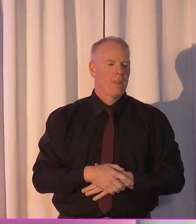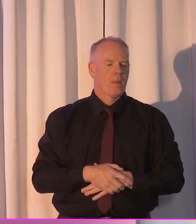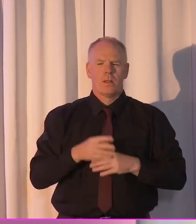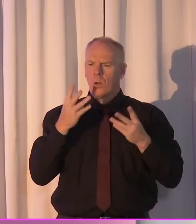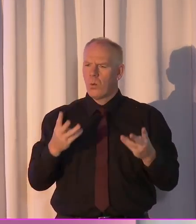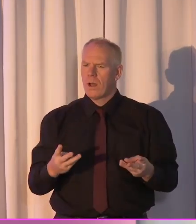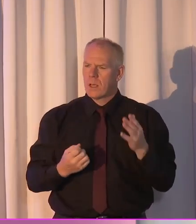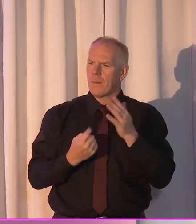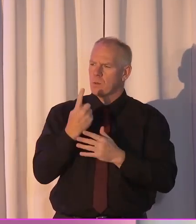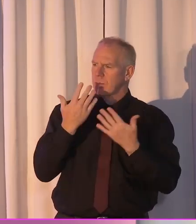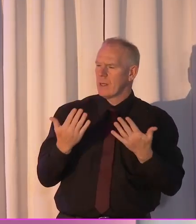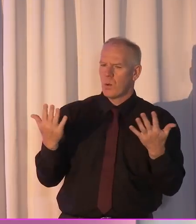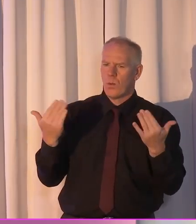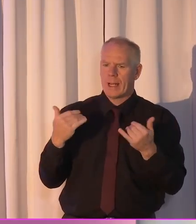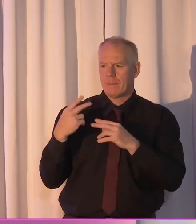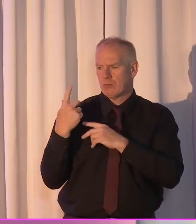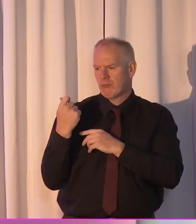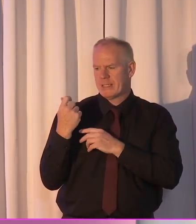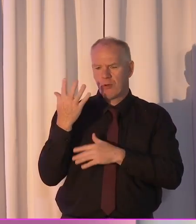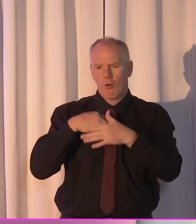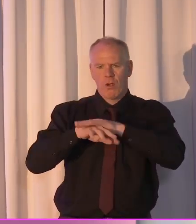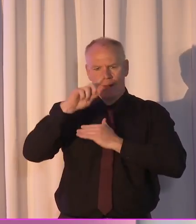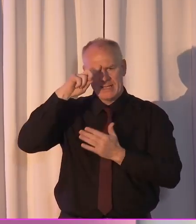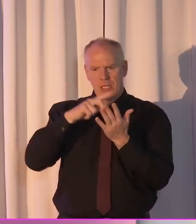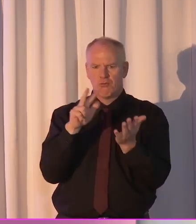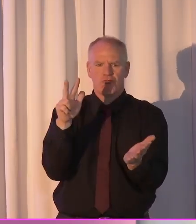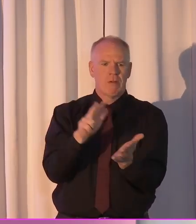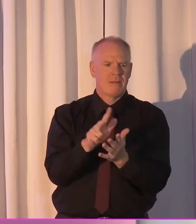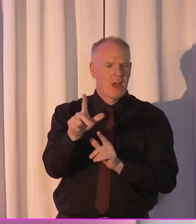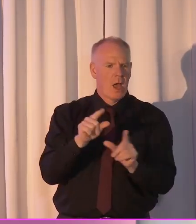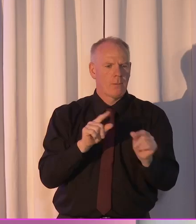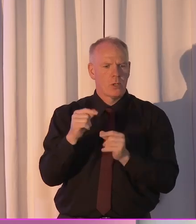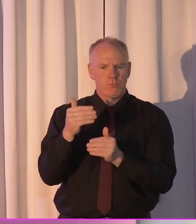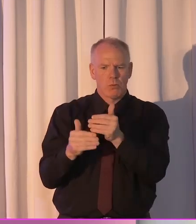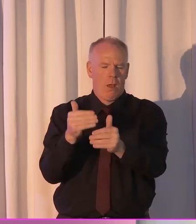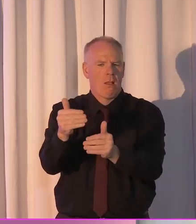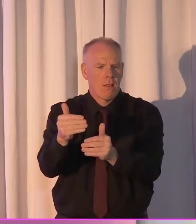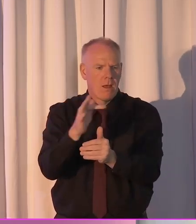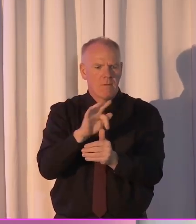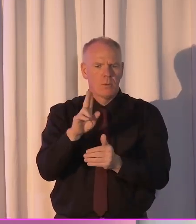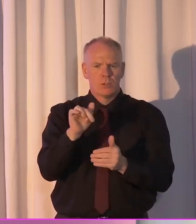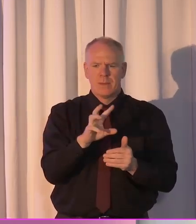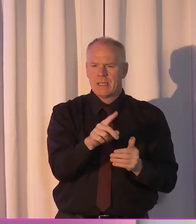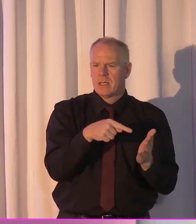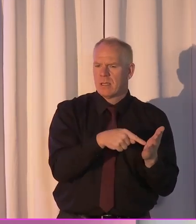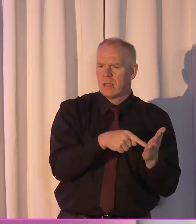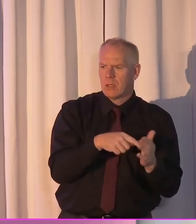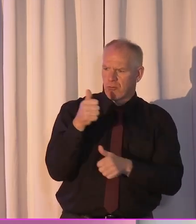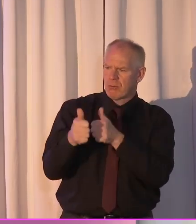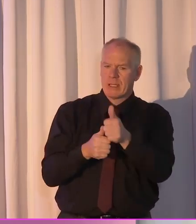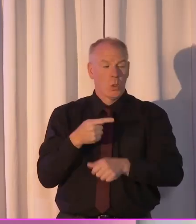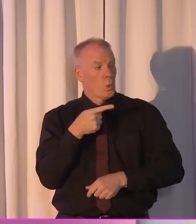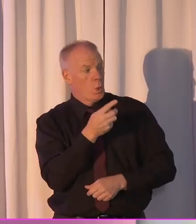take this opportunity to welcome the recent government decision to ratify the optional protocol to the UNCRPD and congratulate